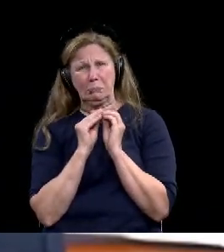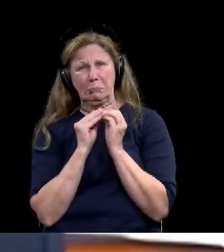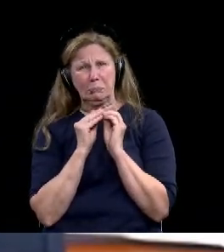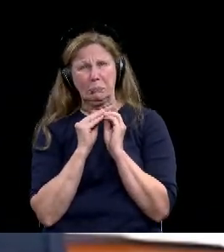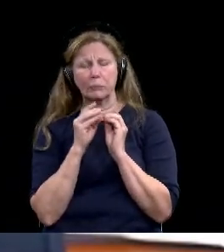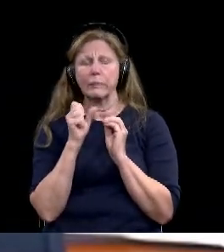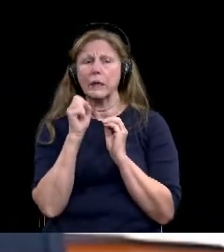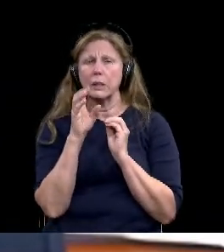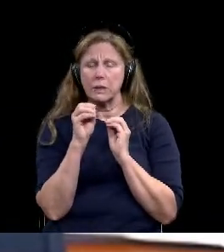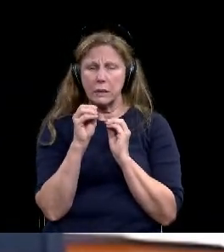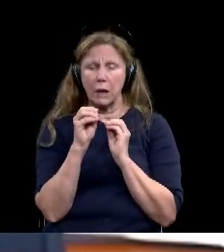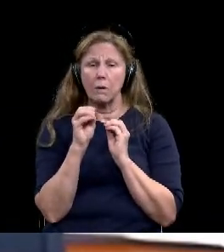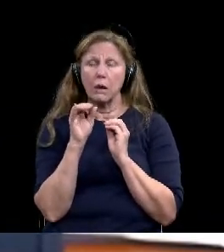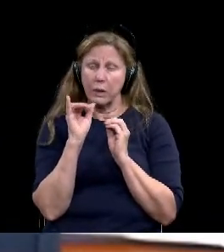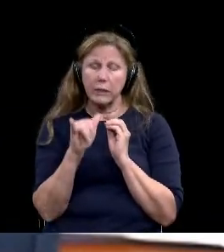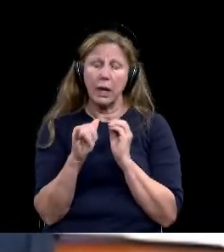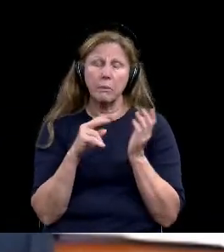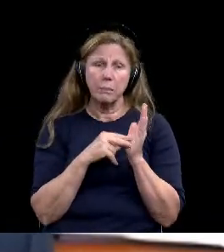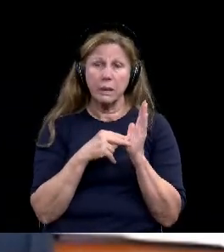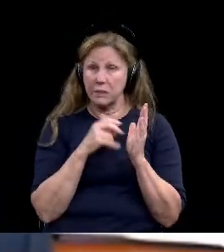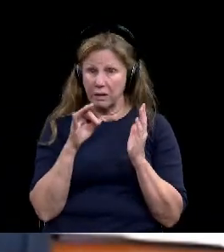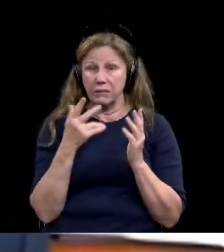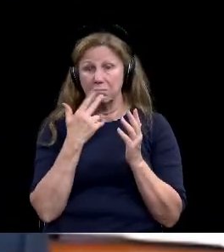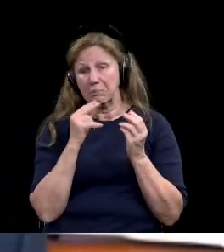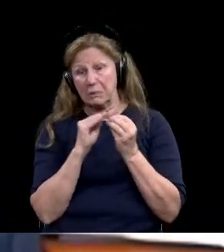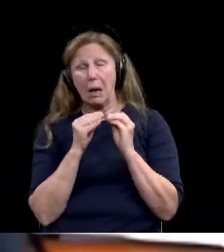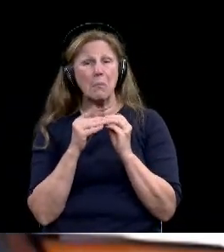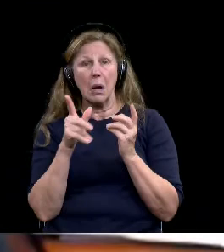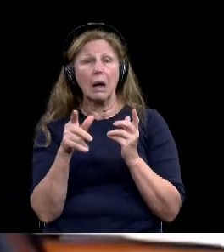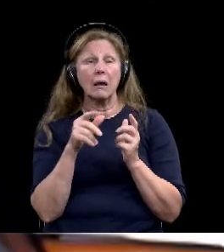considered a low prevalence community.